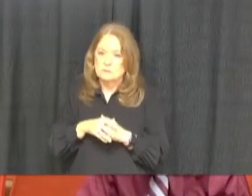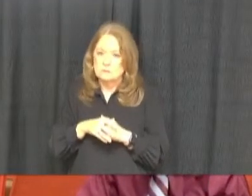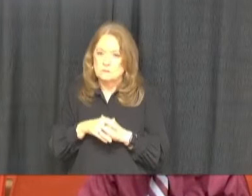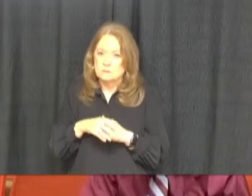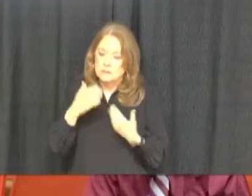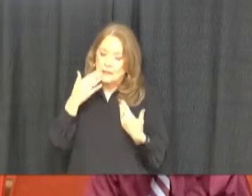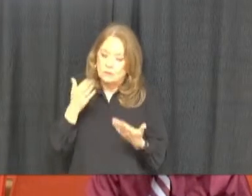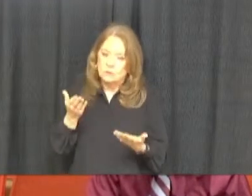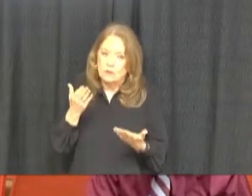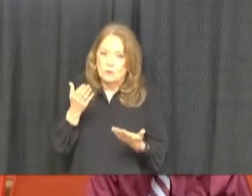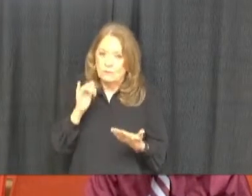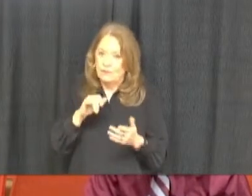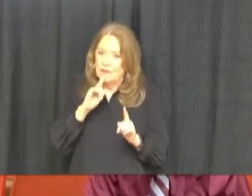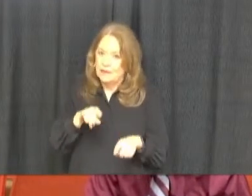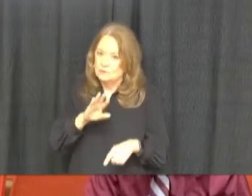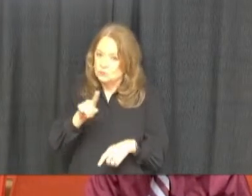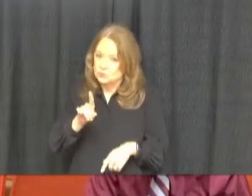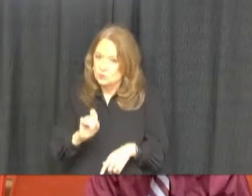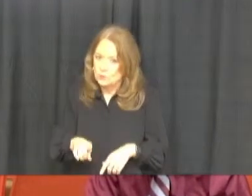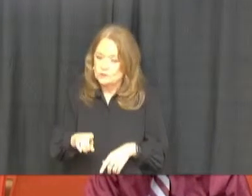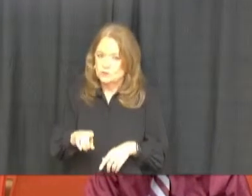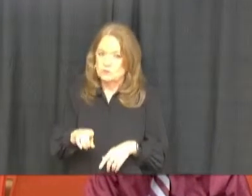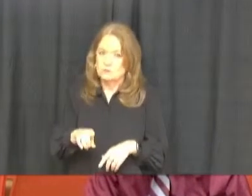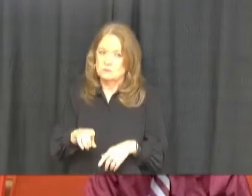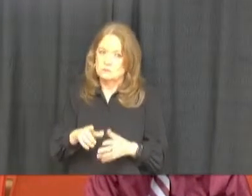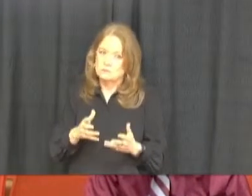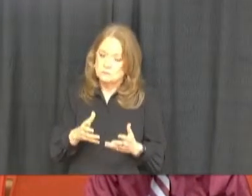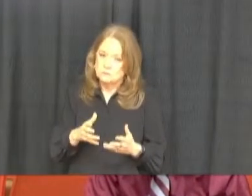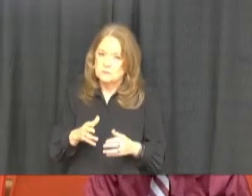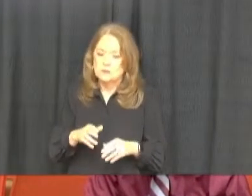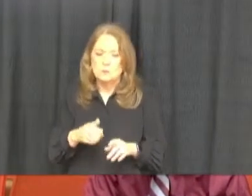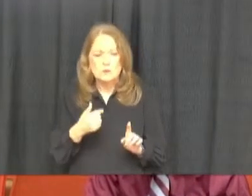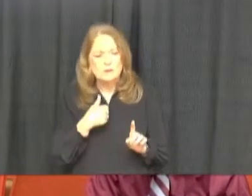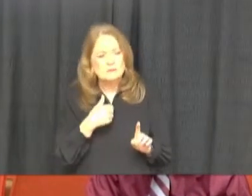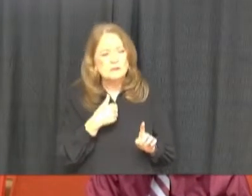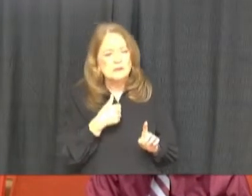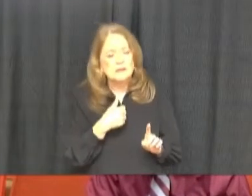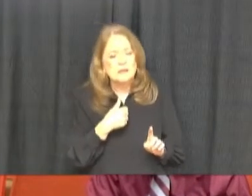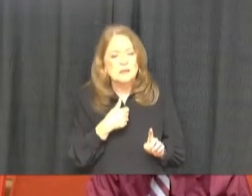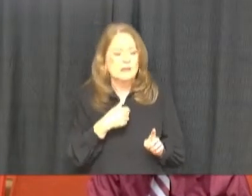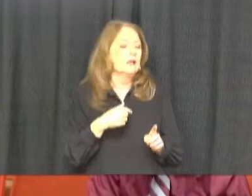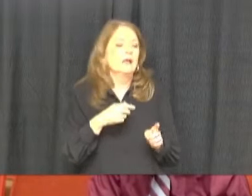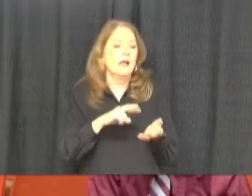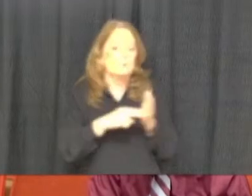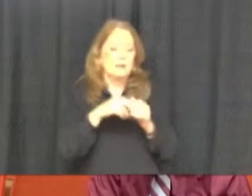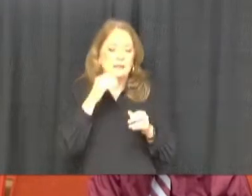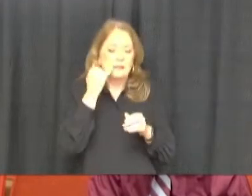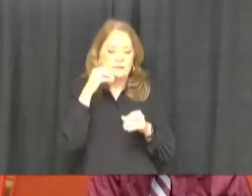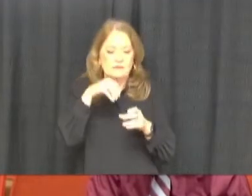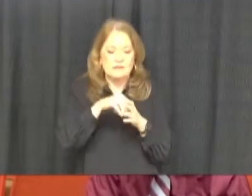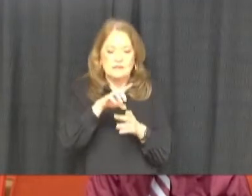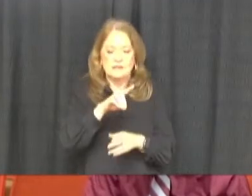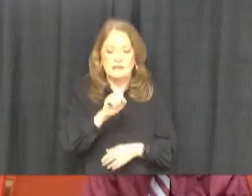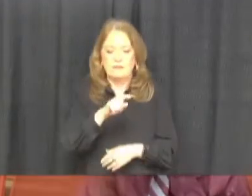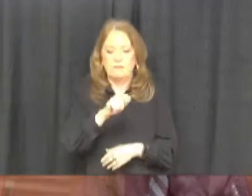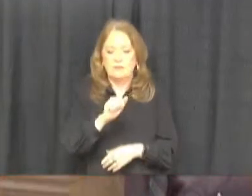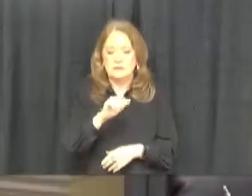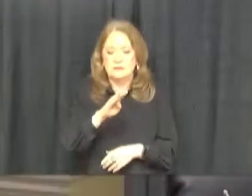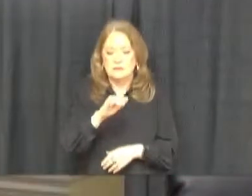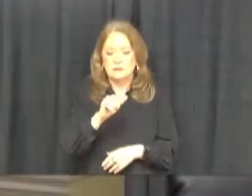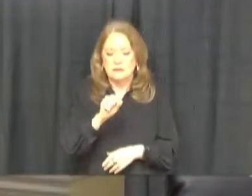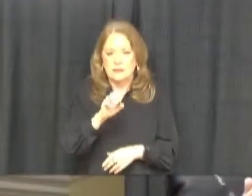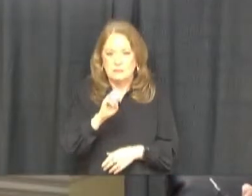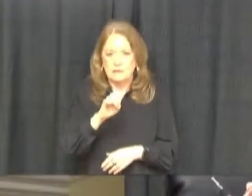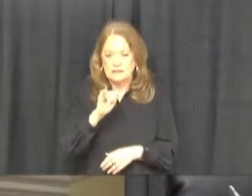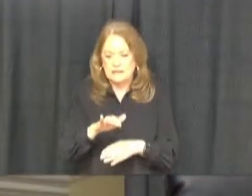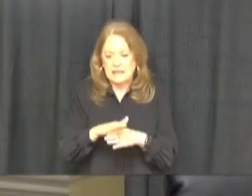I don't know if that answered your question completely. I mean, if it's in the database and the sharing